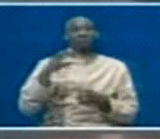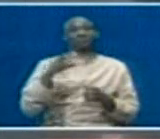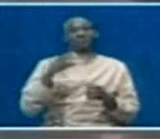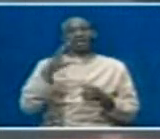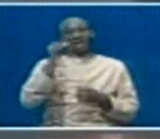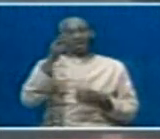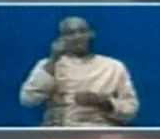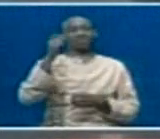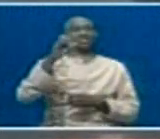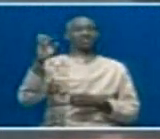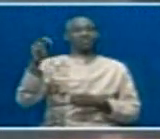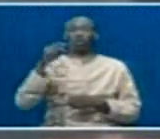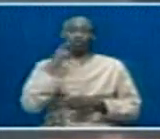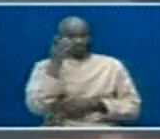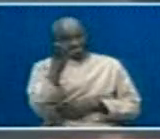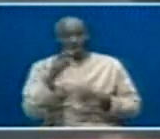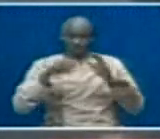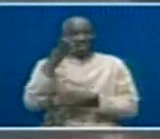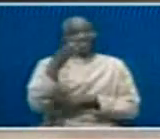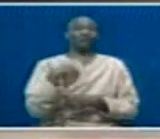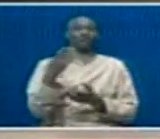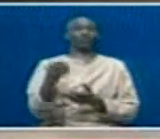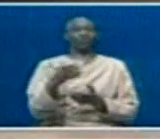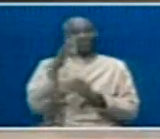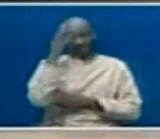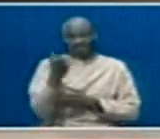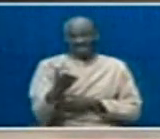have something to eat in the canteen at the university. But he